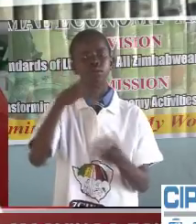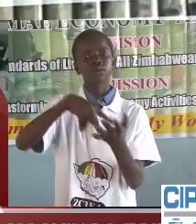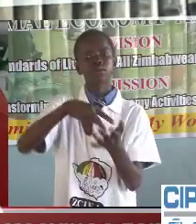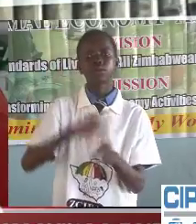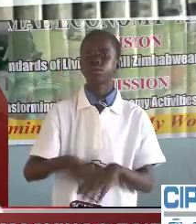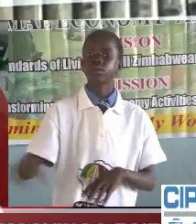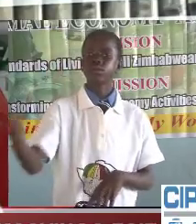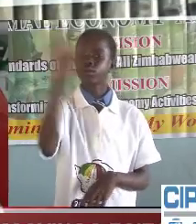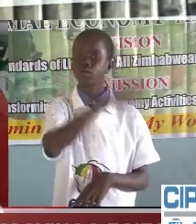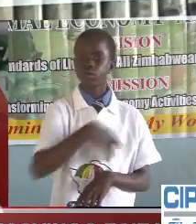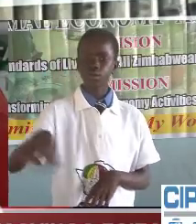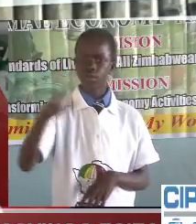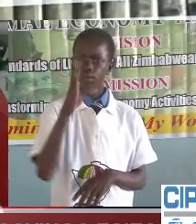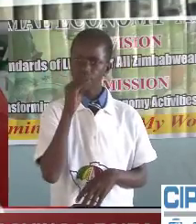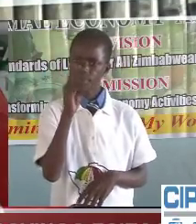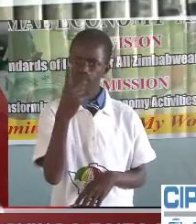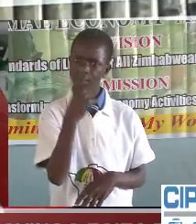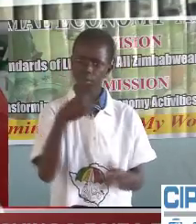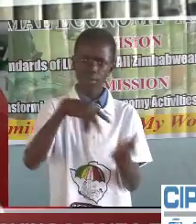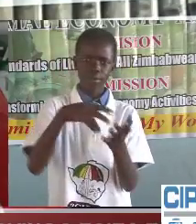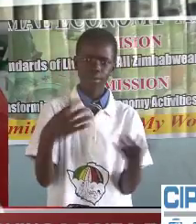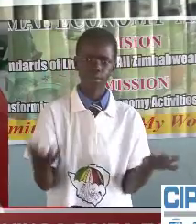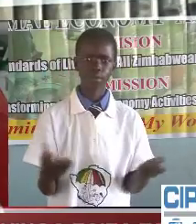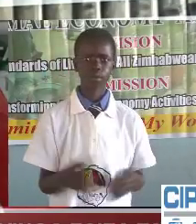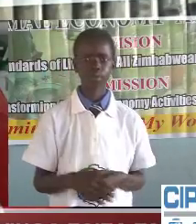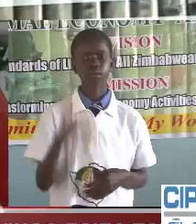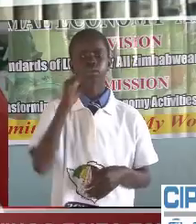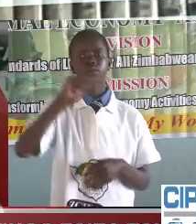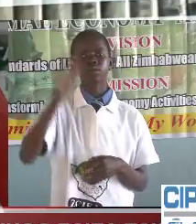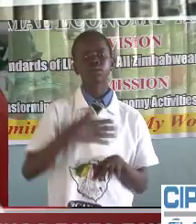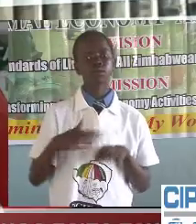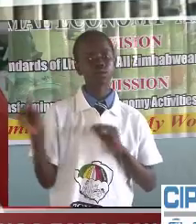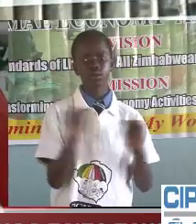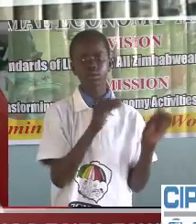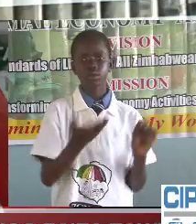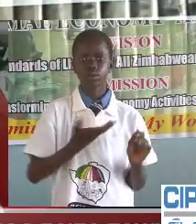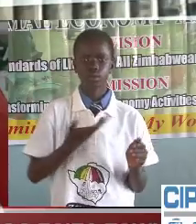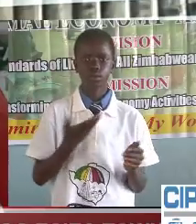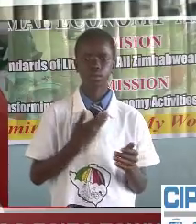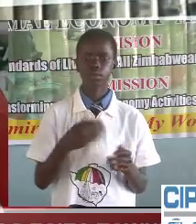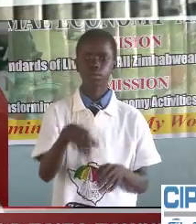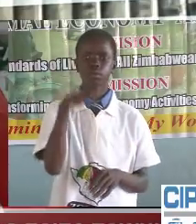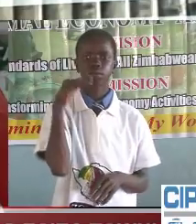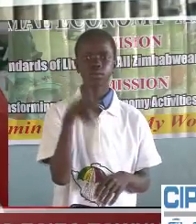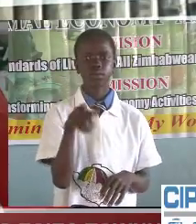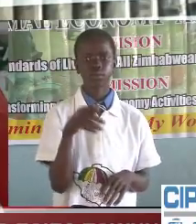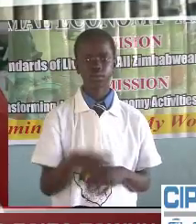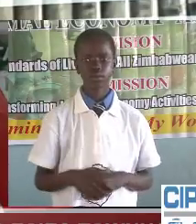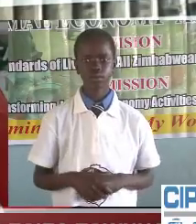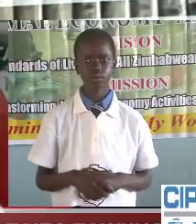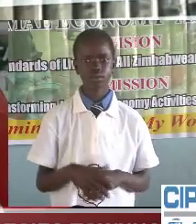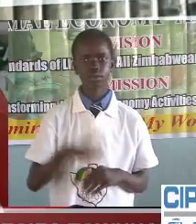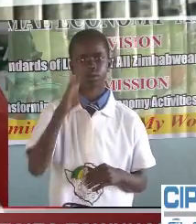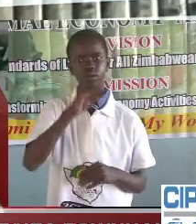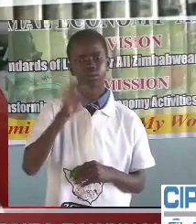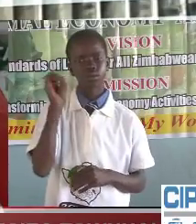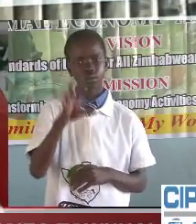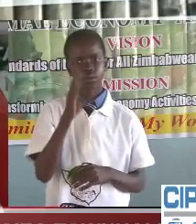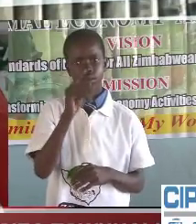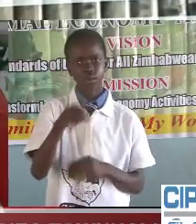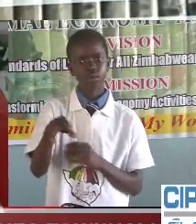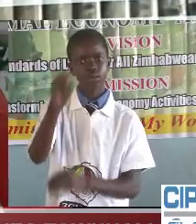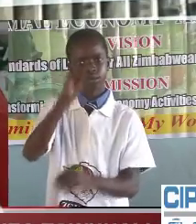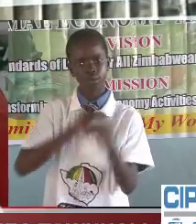Zimbabwe. We have regarded them as chefs, whereas the roles are reversed. So today we